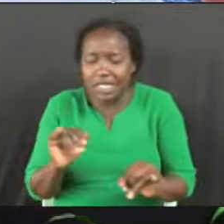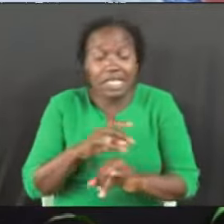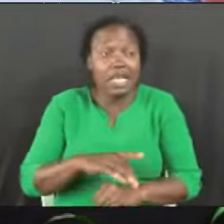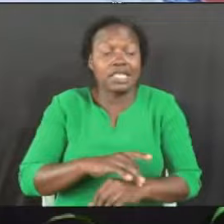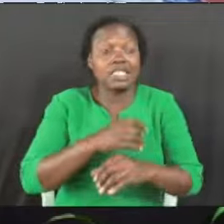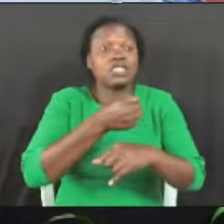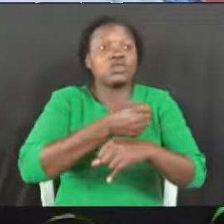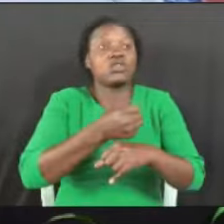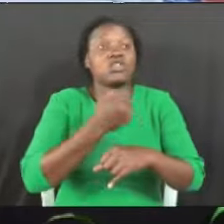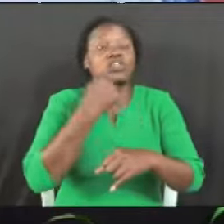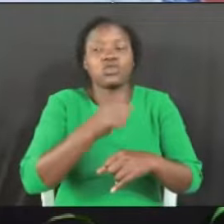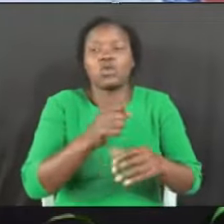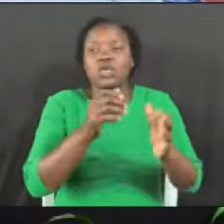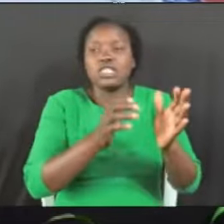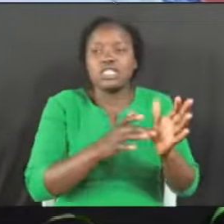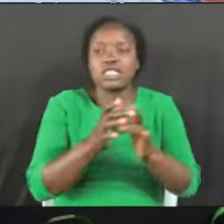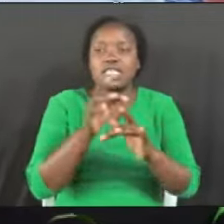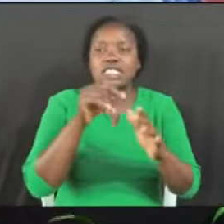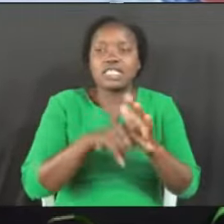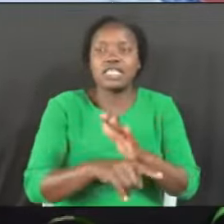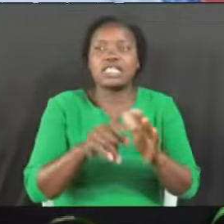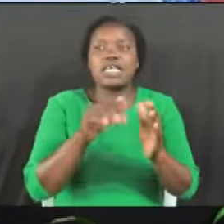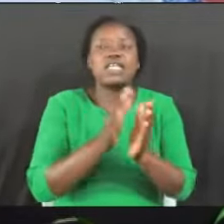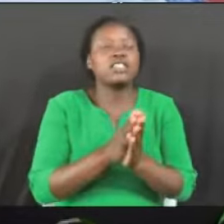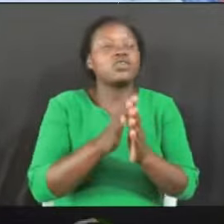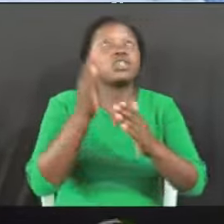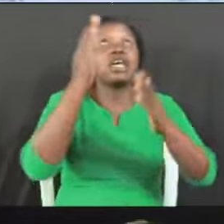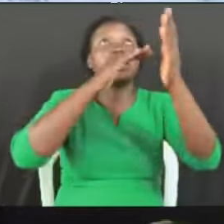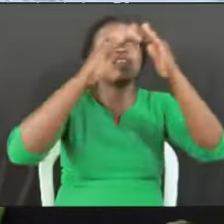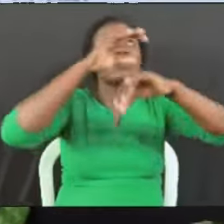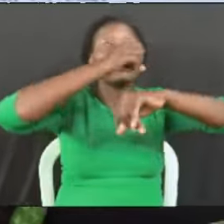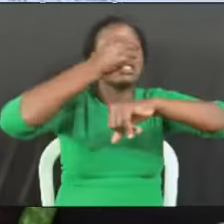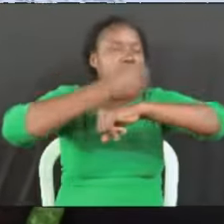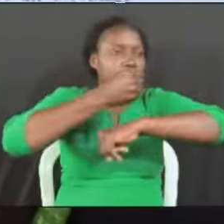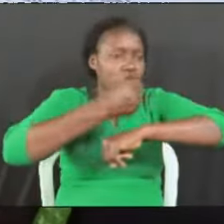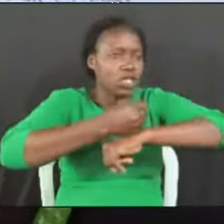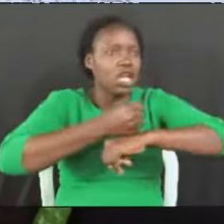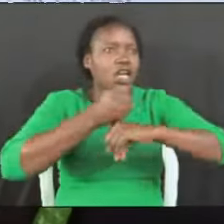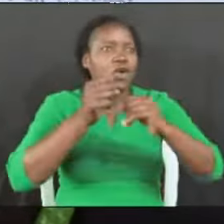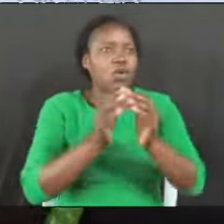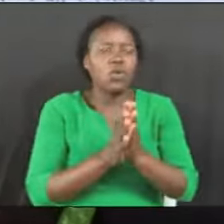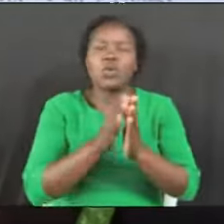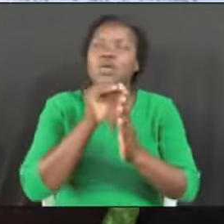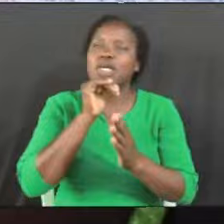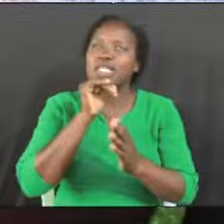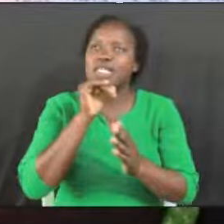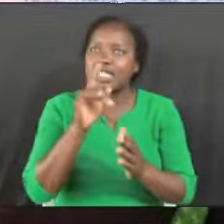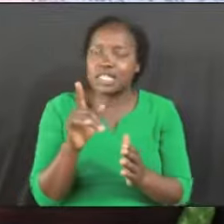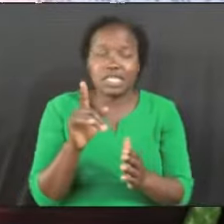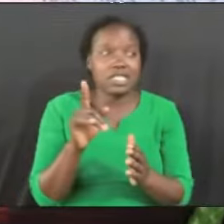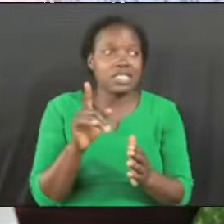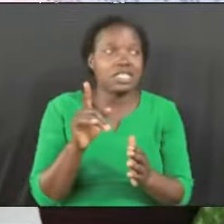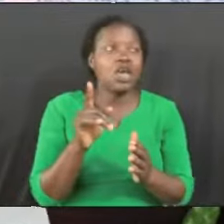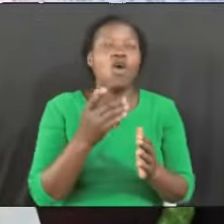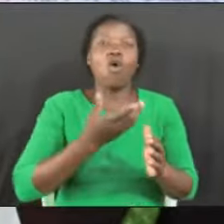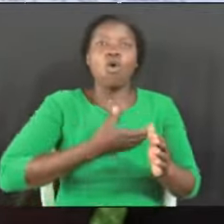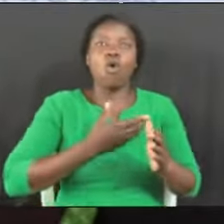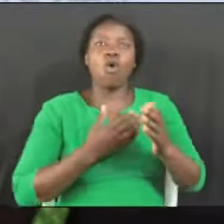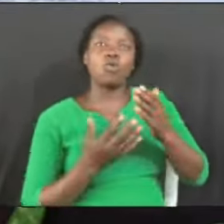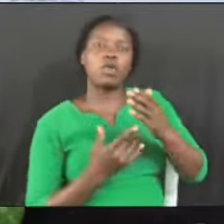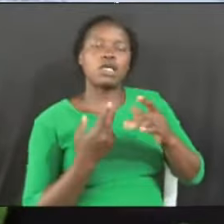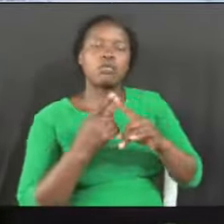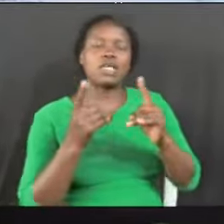So Jesus entered into the heavenly sanctuary with, he is the only one that has the power